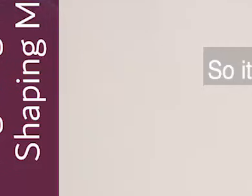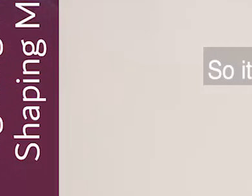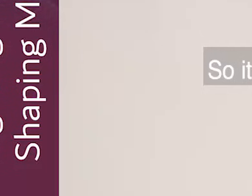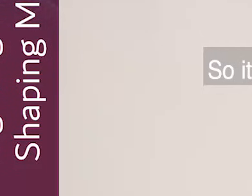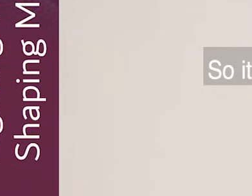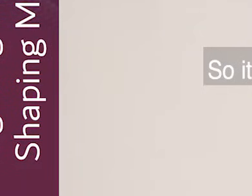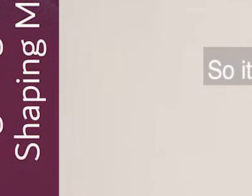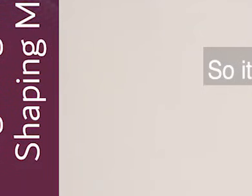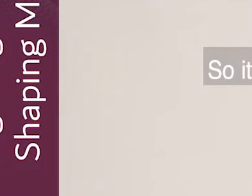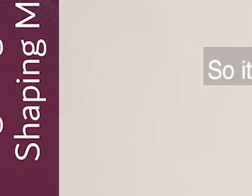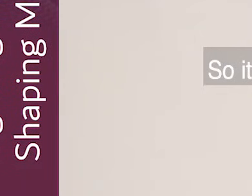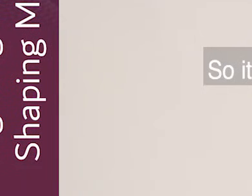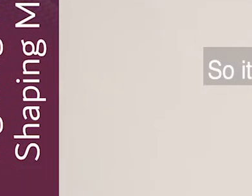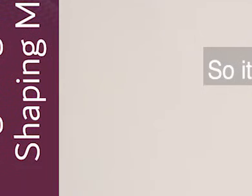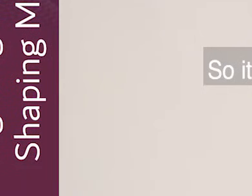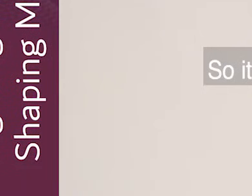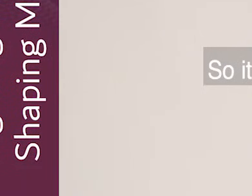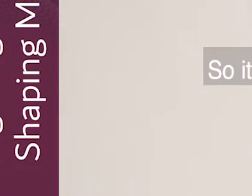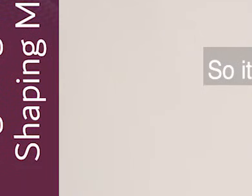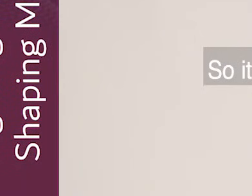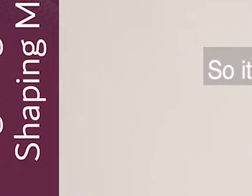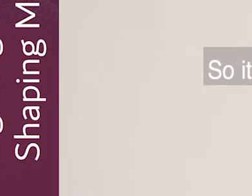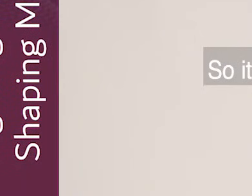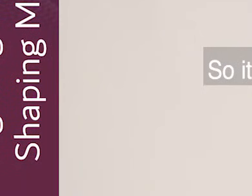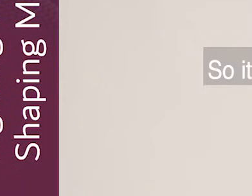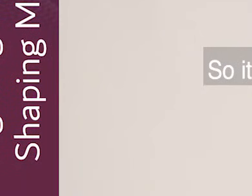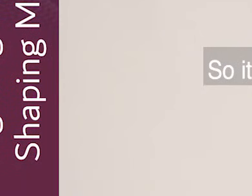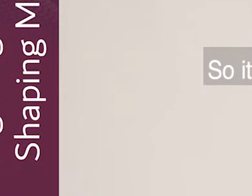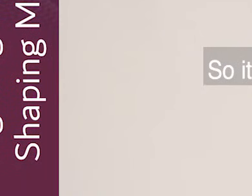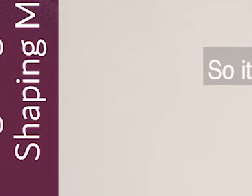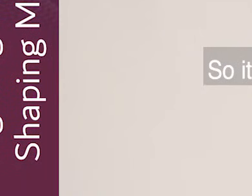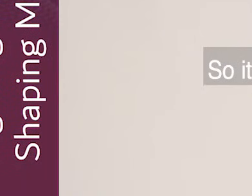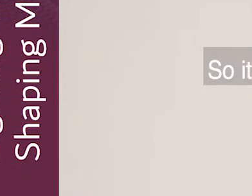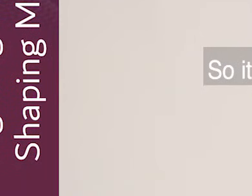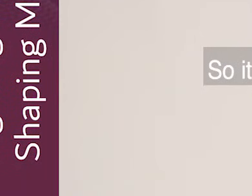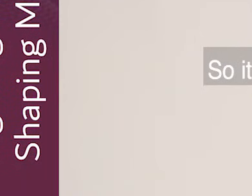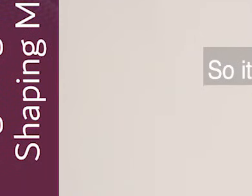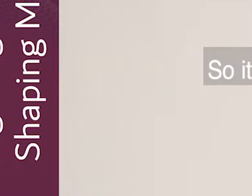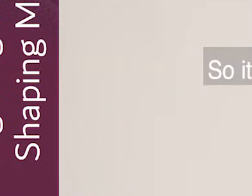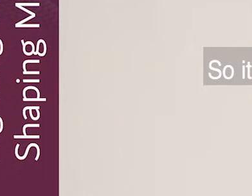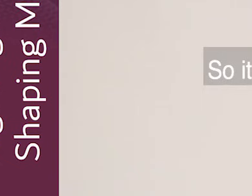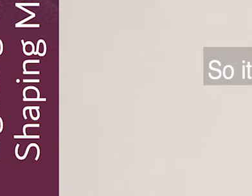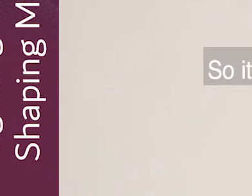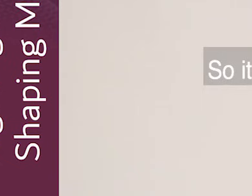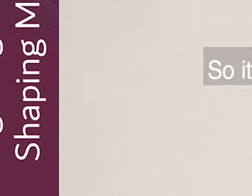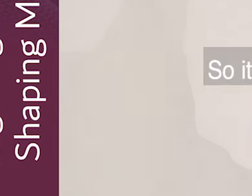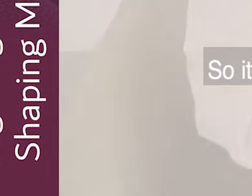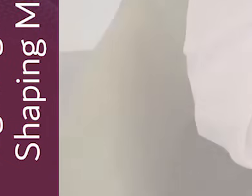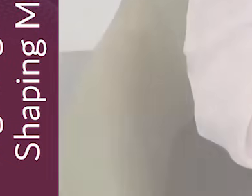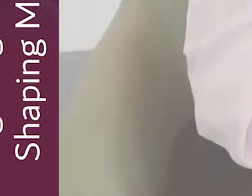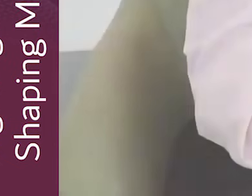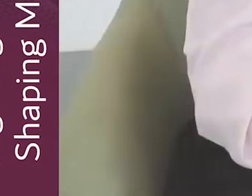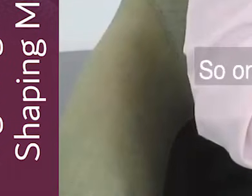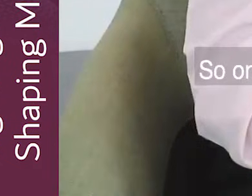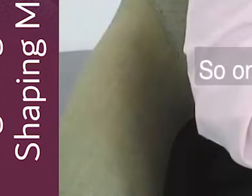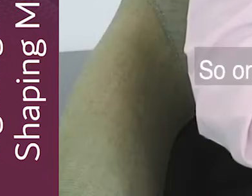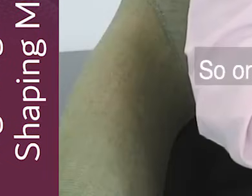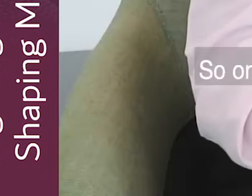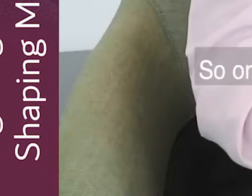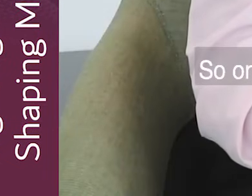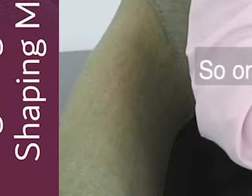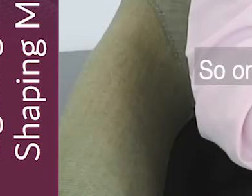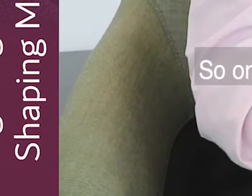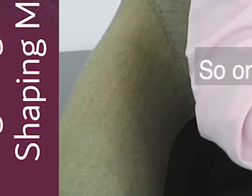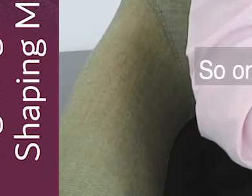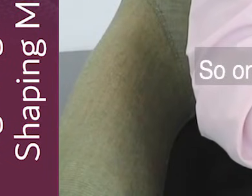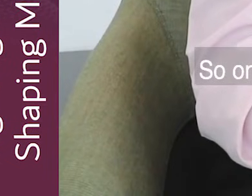diverse opportunity to learn how to teach different topics, which then ultimately improves your teaching practice. Alright,